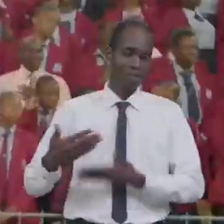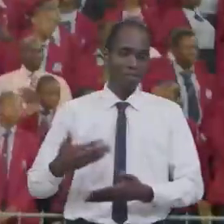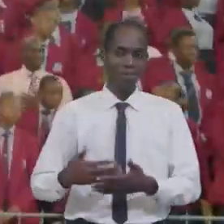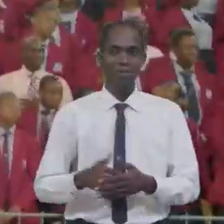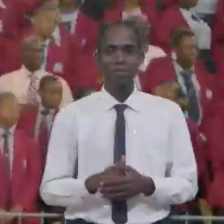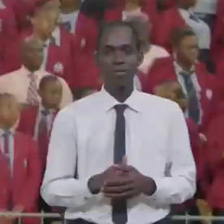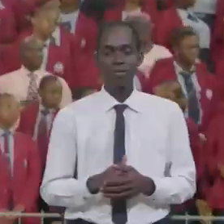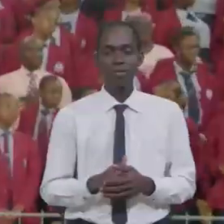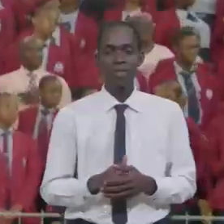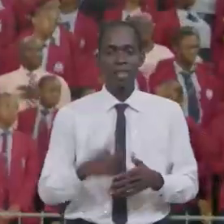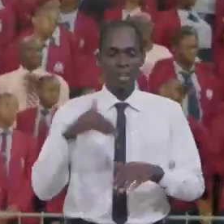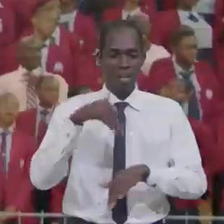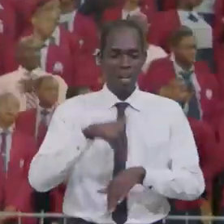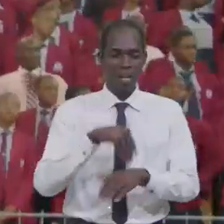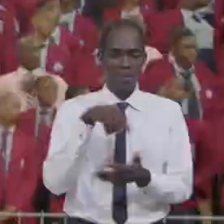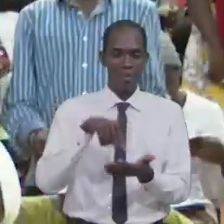at this moment,